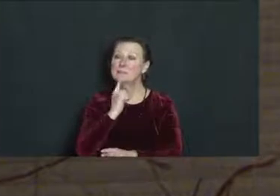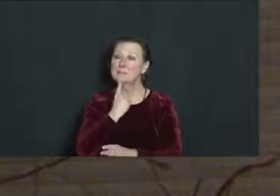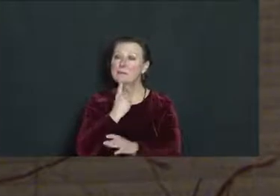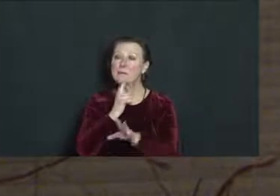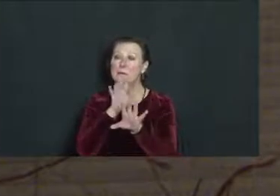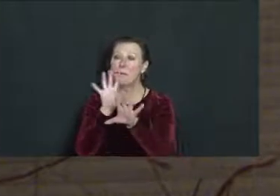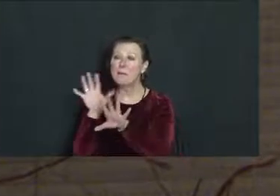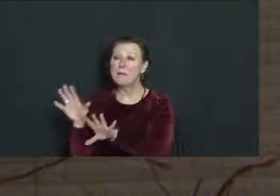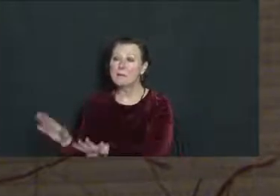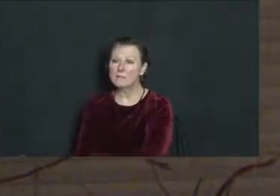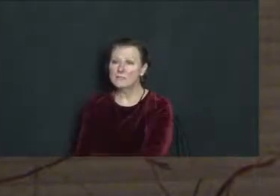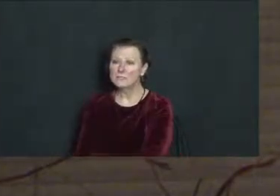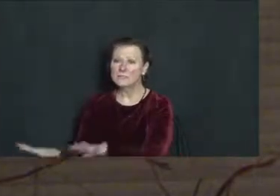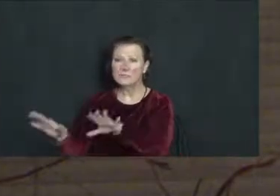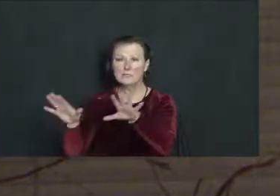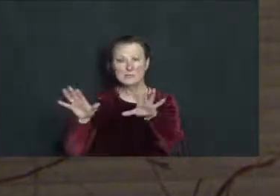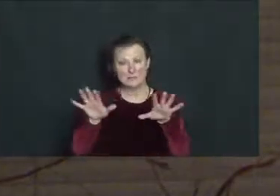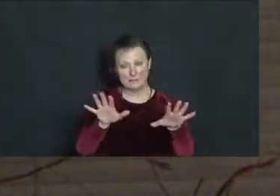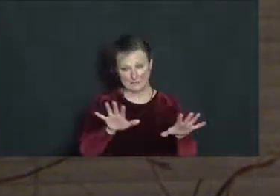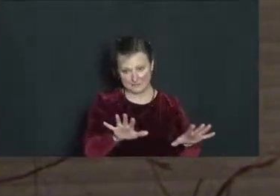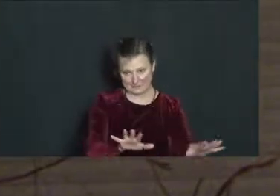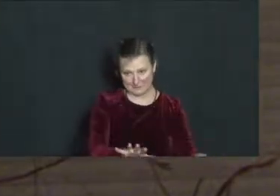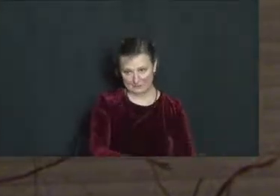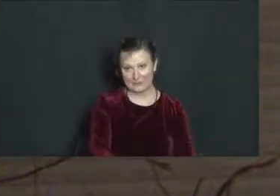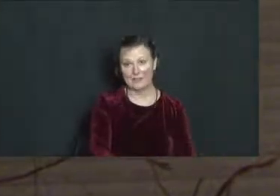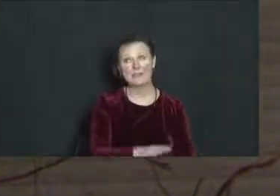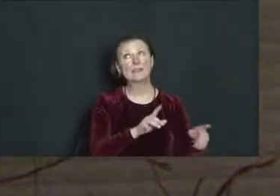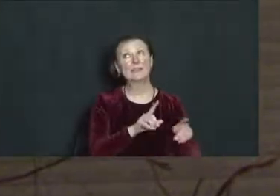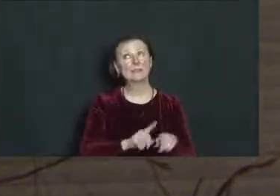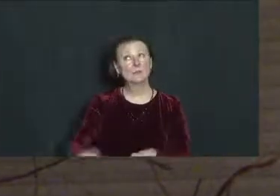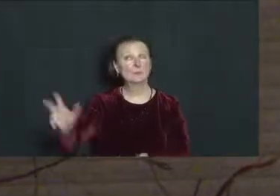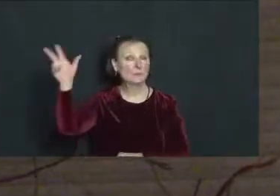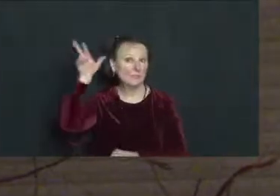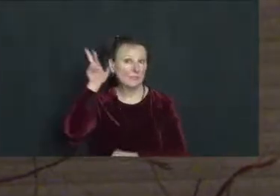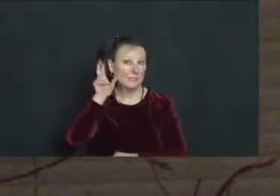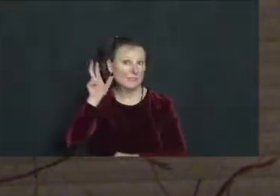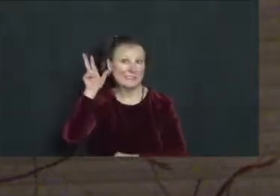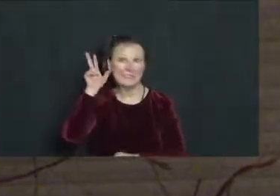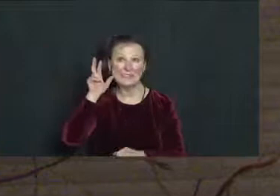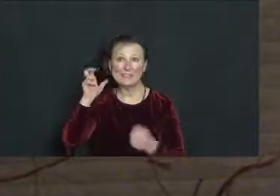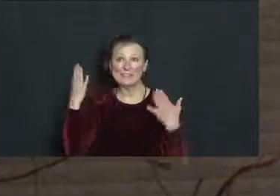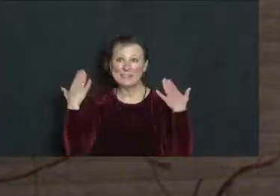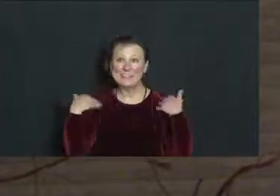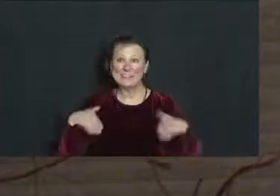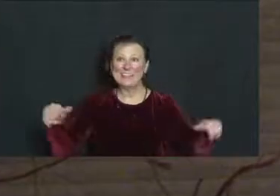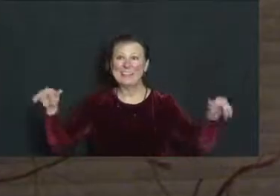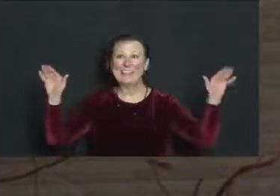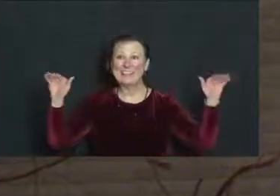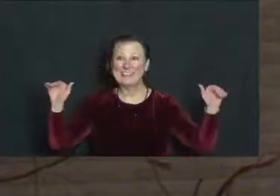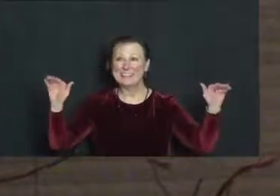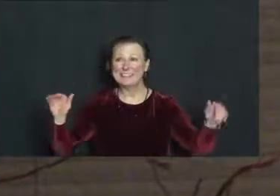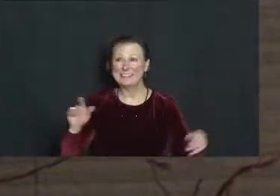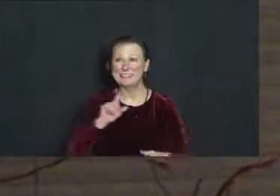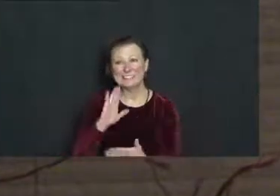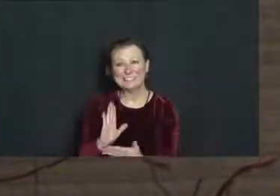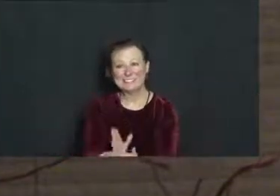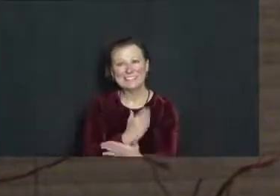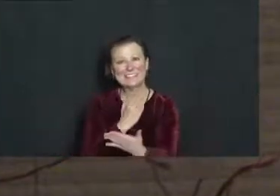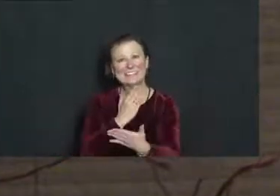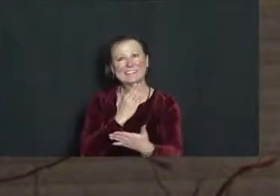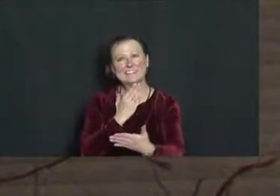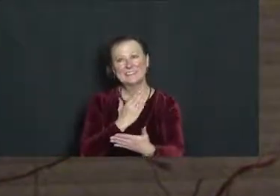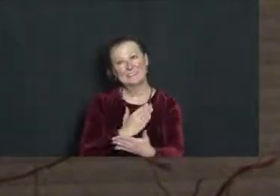in solemn stillness lay to hear the